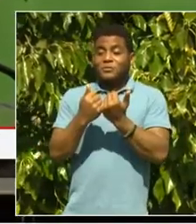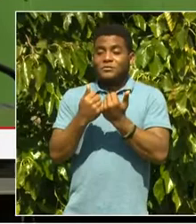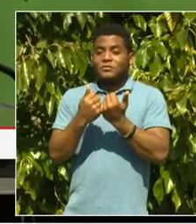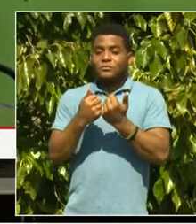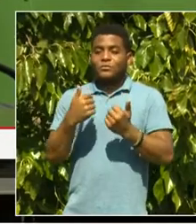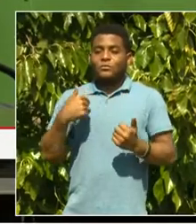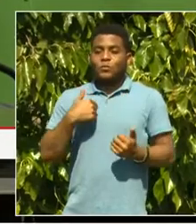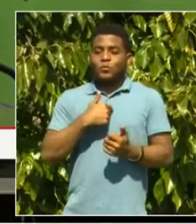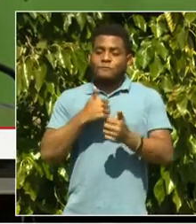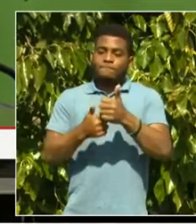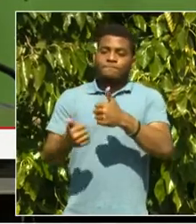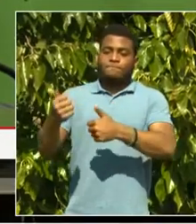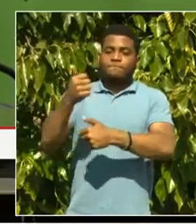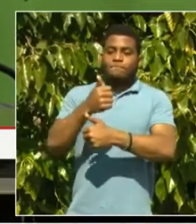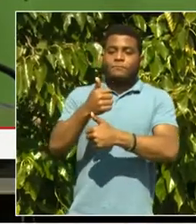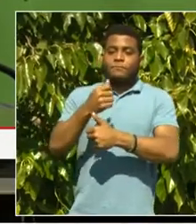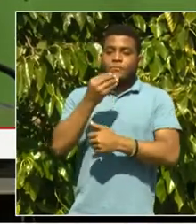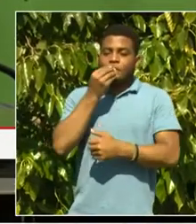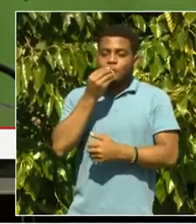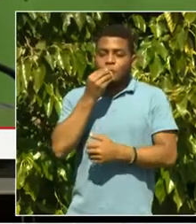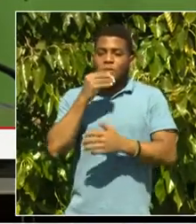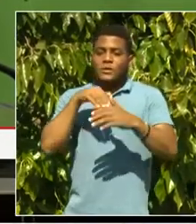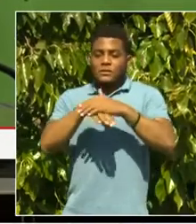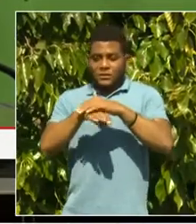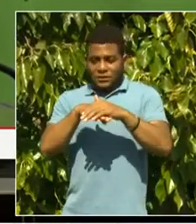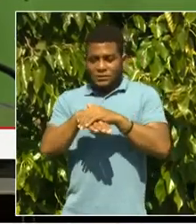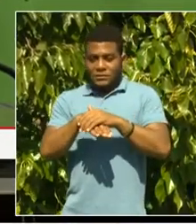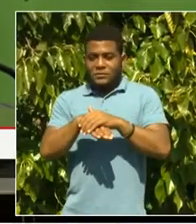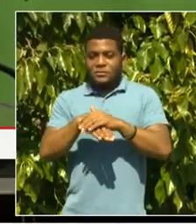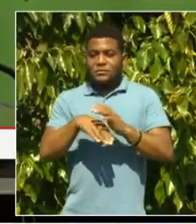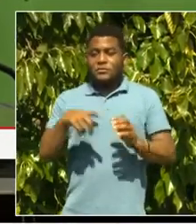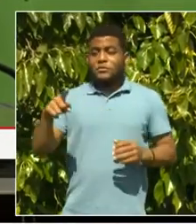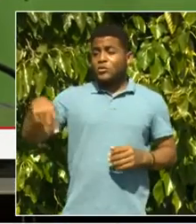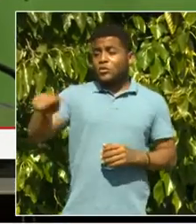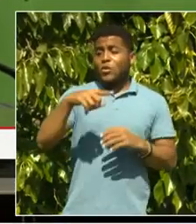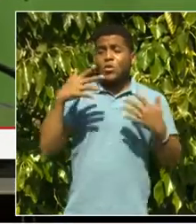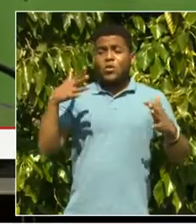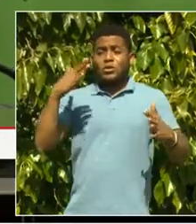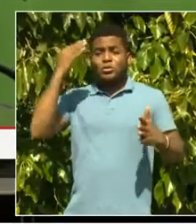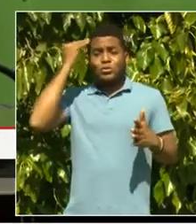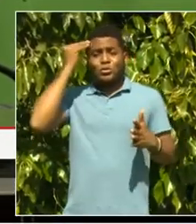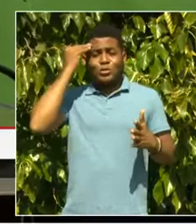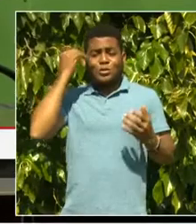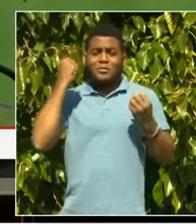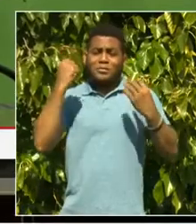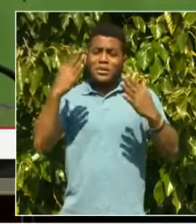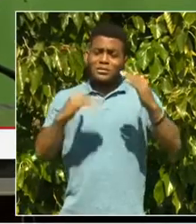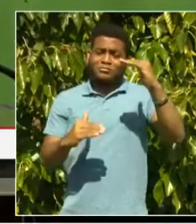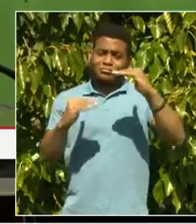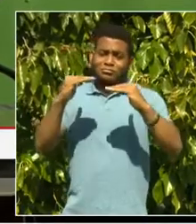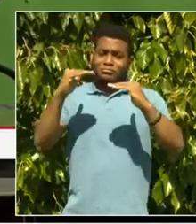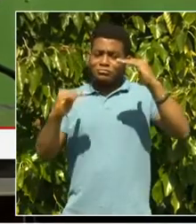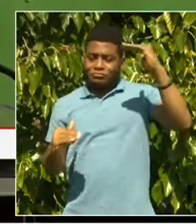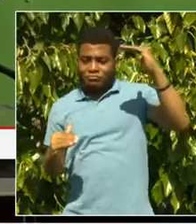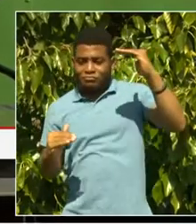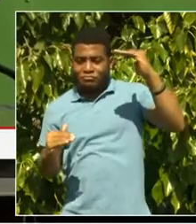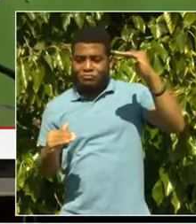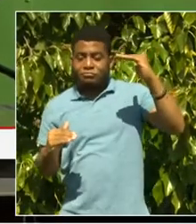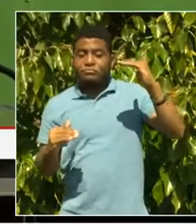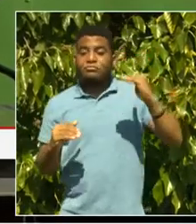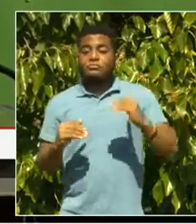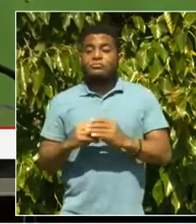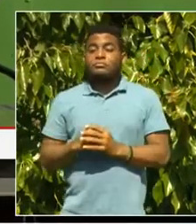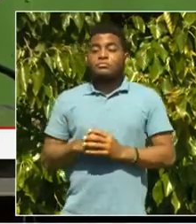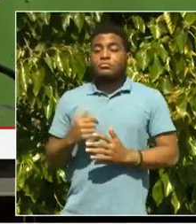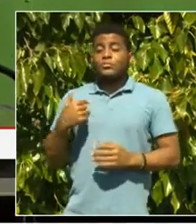access. You heard already some of the disparities that have been mentioned. So we have a lot of work to do. We